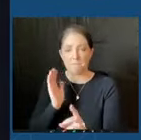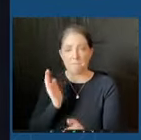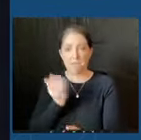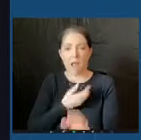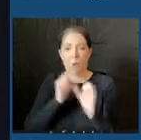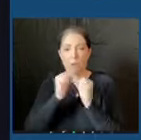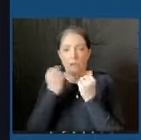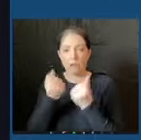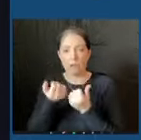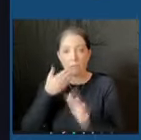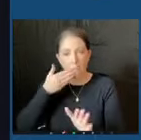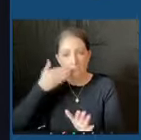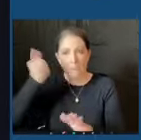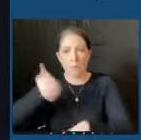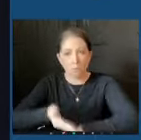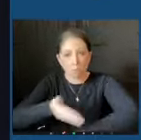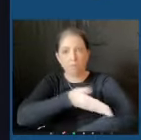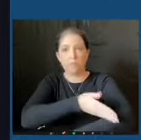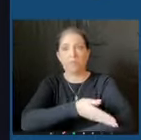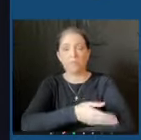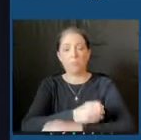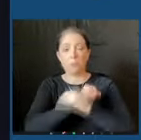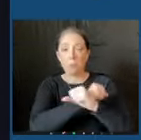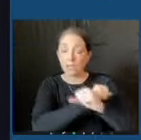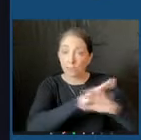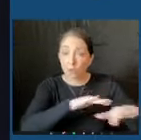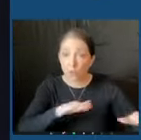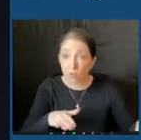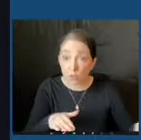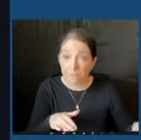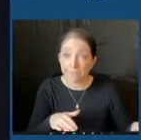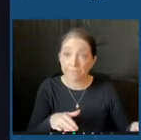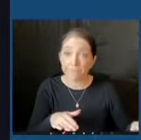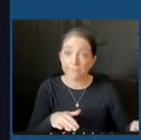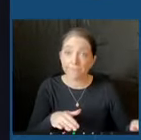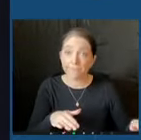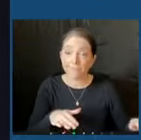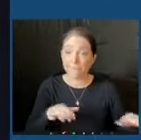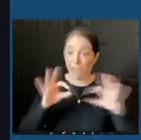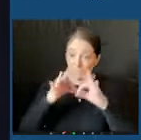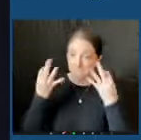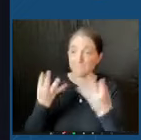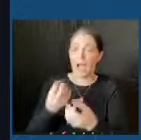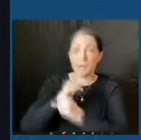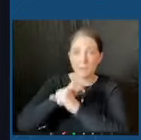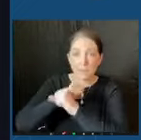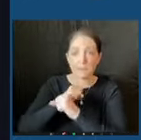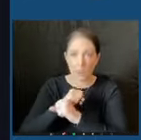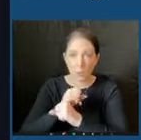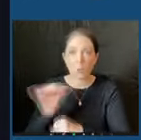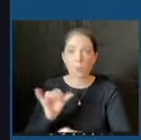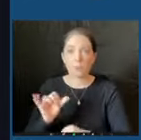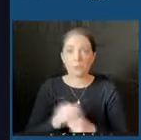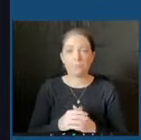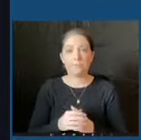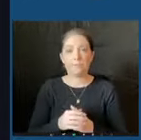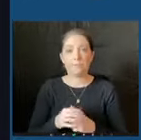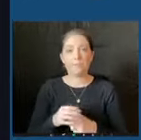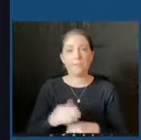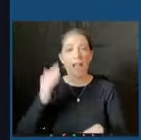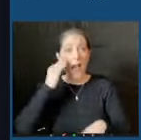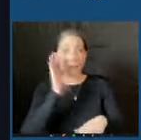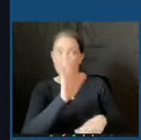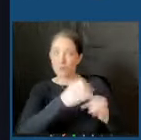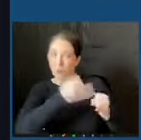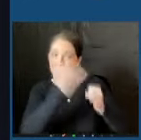society, to protect our children, to protect our families. And I'm just going to say this. I know it's your last day of school, right?